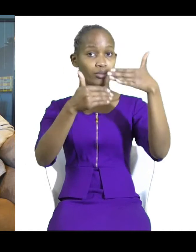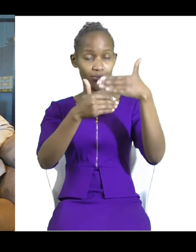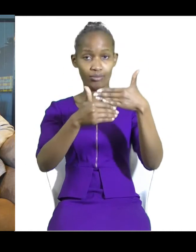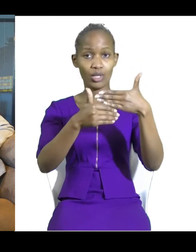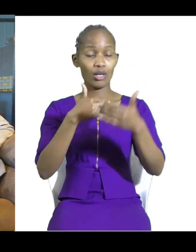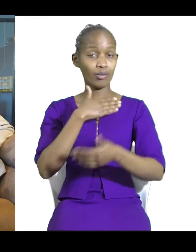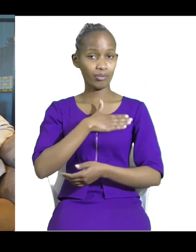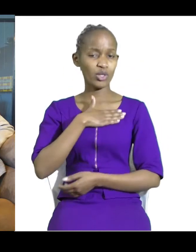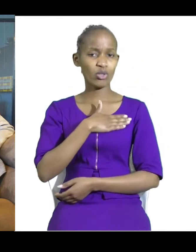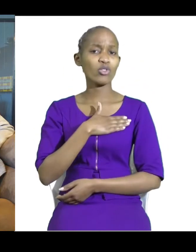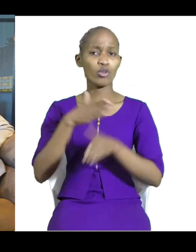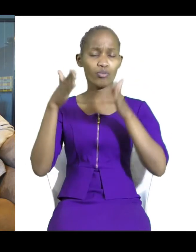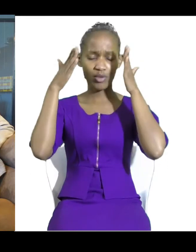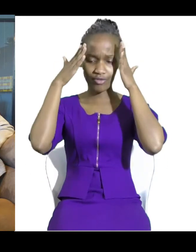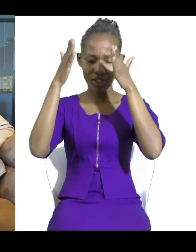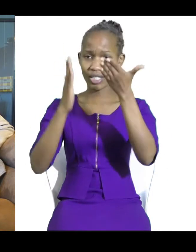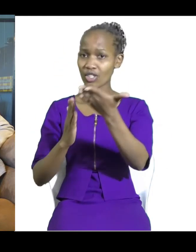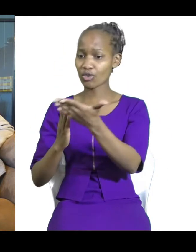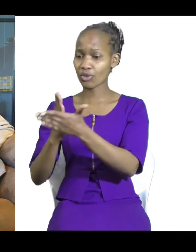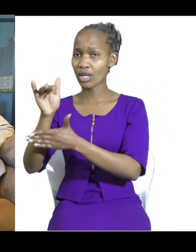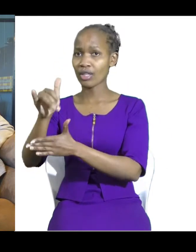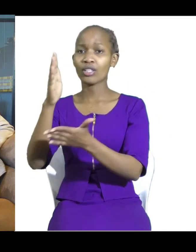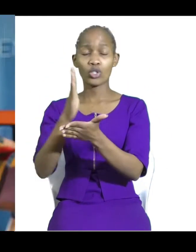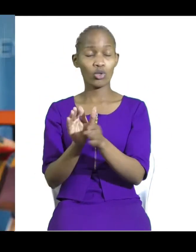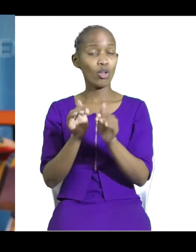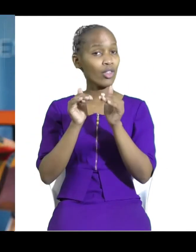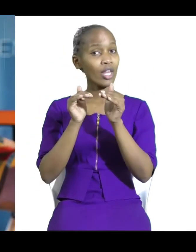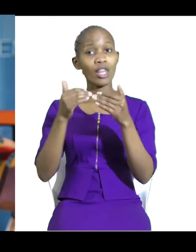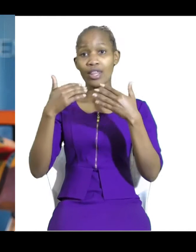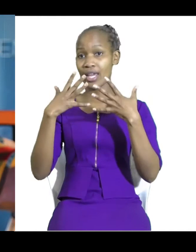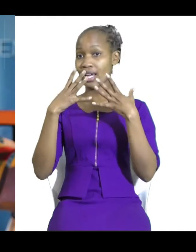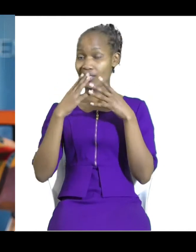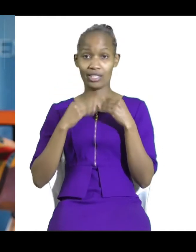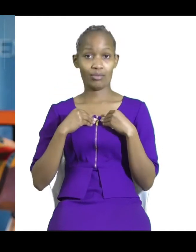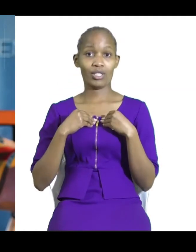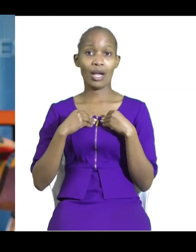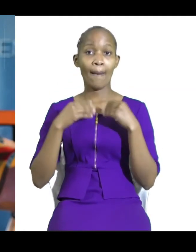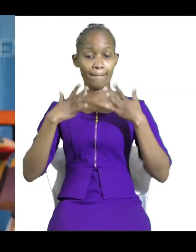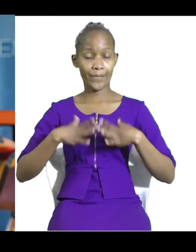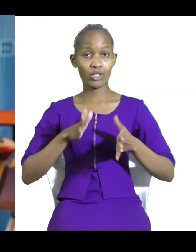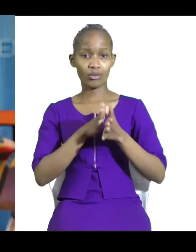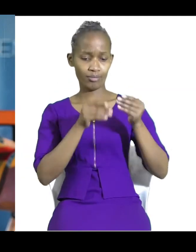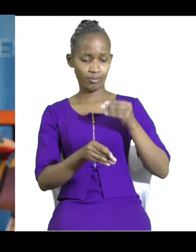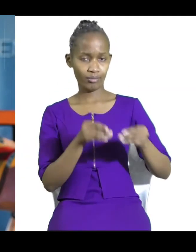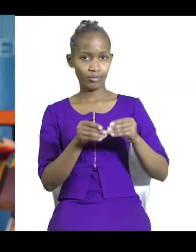the infrastructural space, we should be looking at and ensuring that they comply and they're accommodating persons with disability.